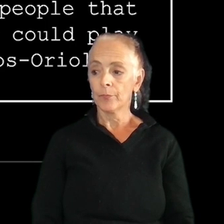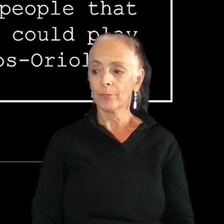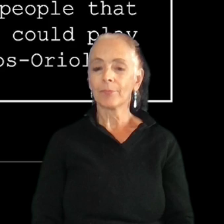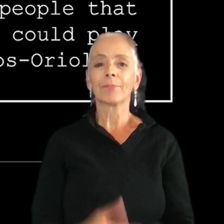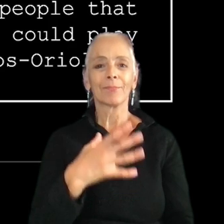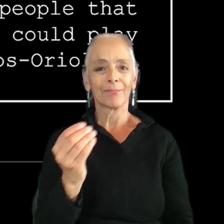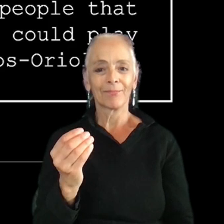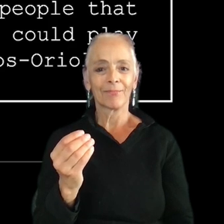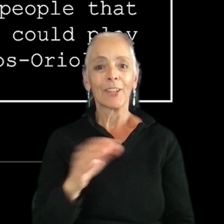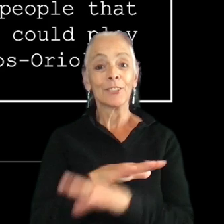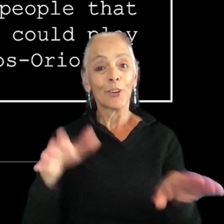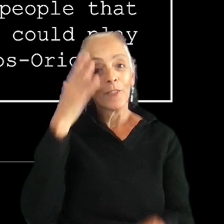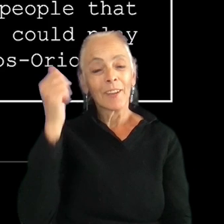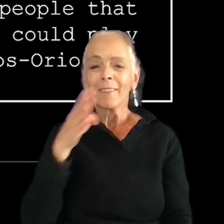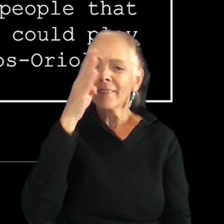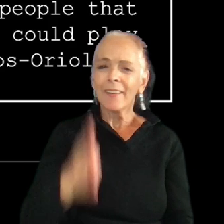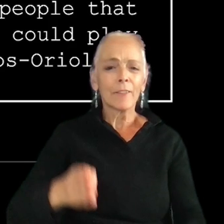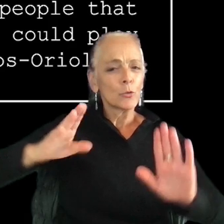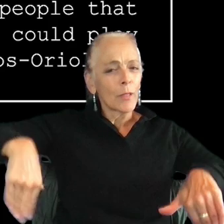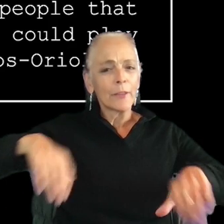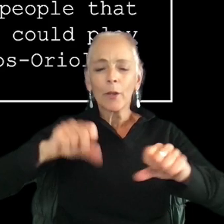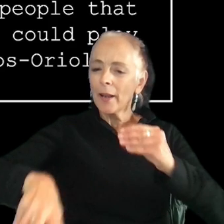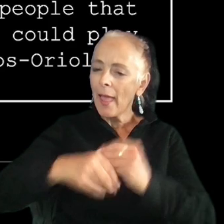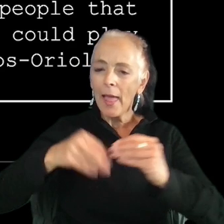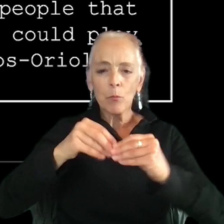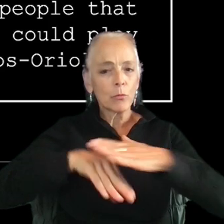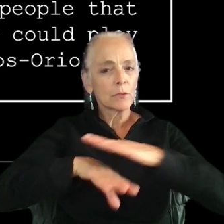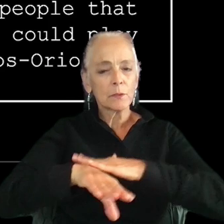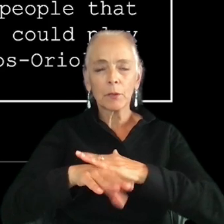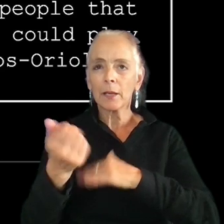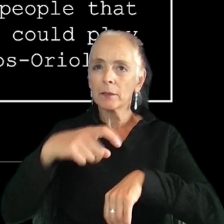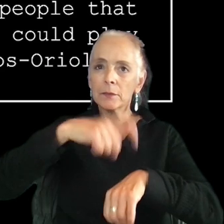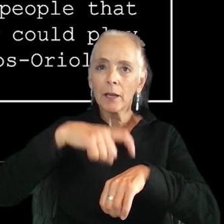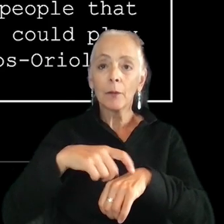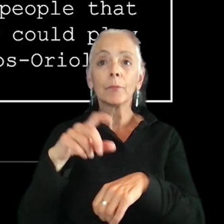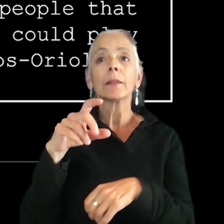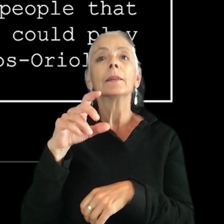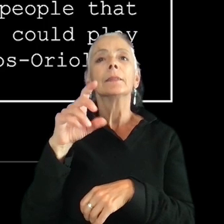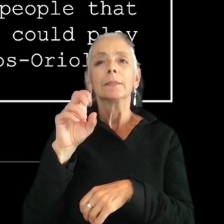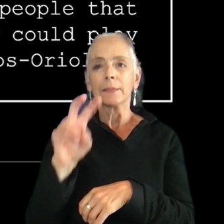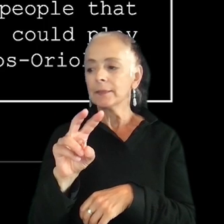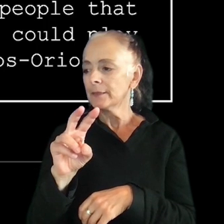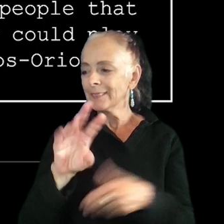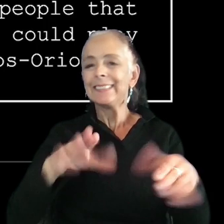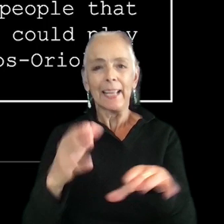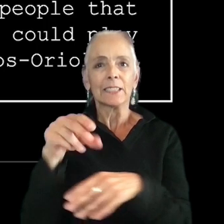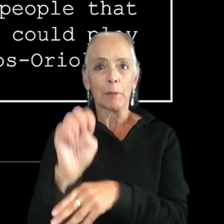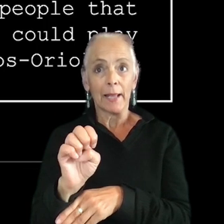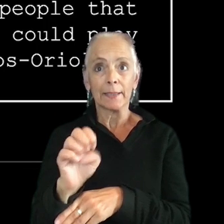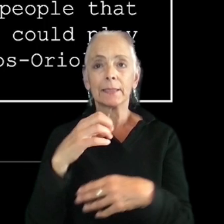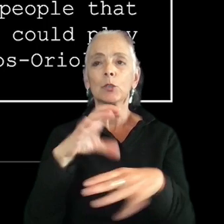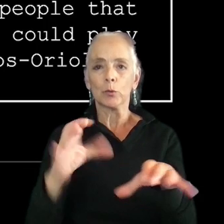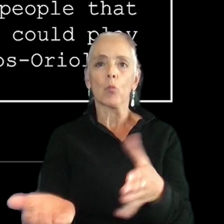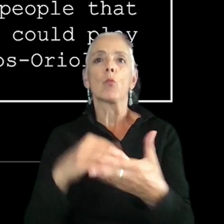And don't forget it's never too late to add accessibility. Dead Space is coming out with a remake actually and the devs are going out of their